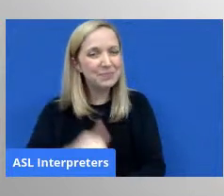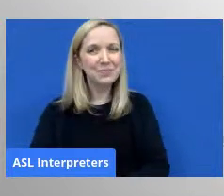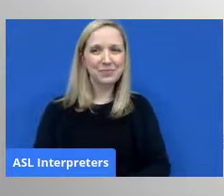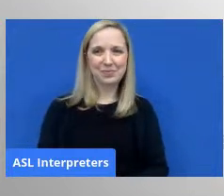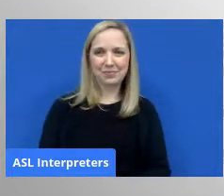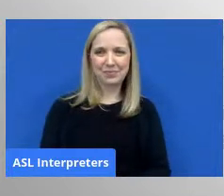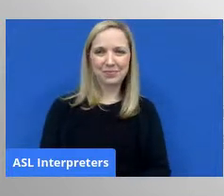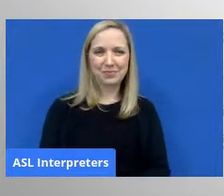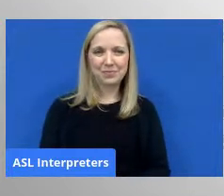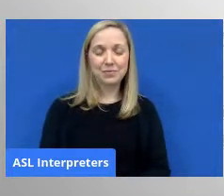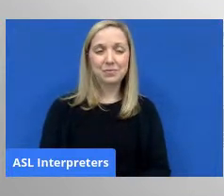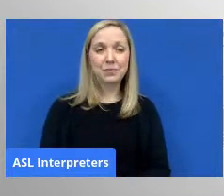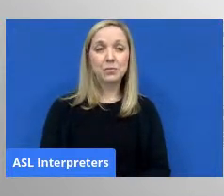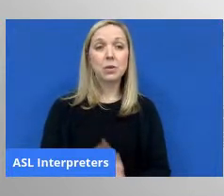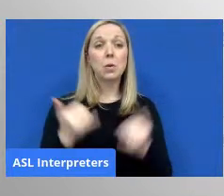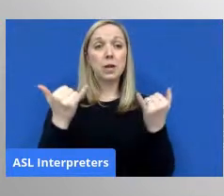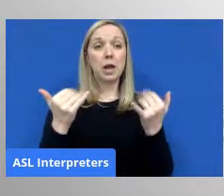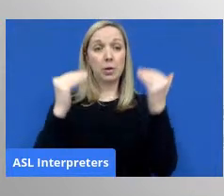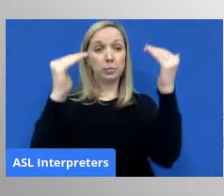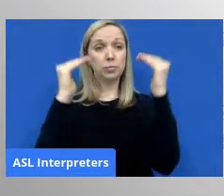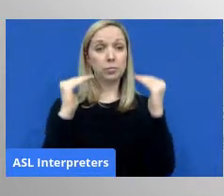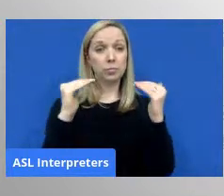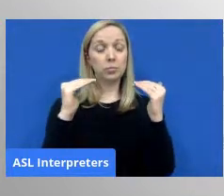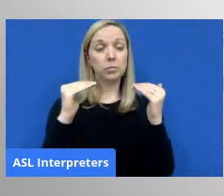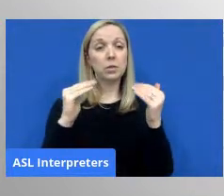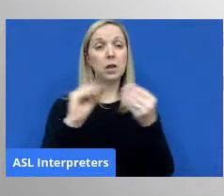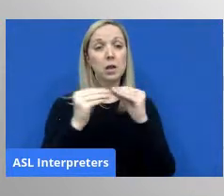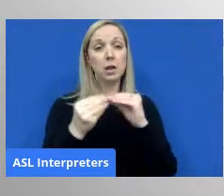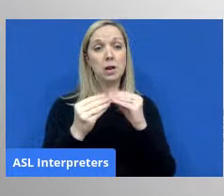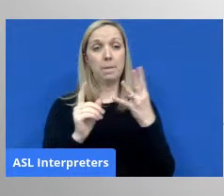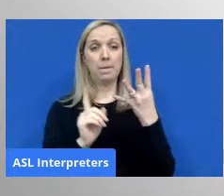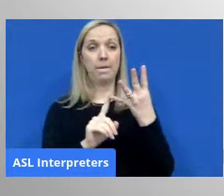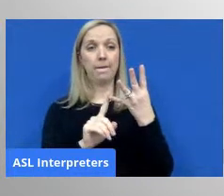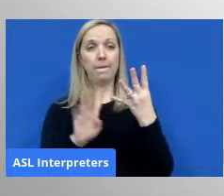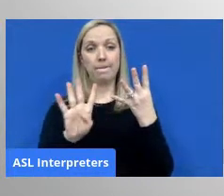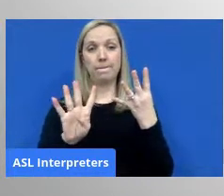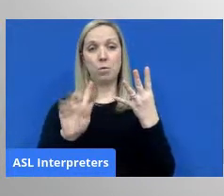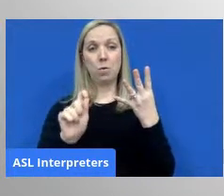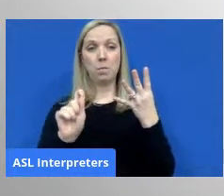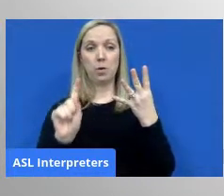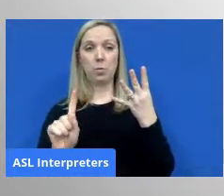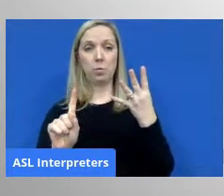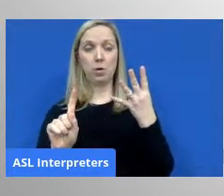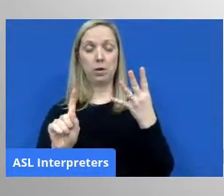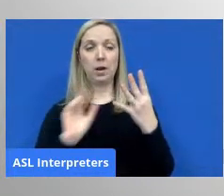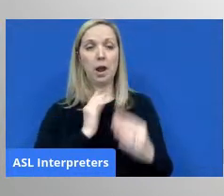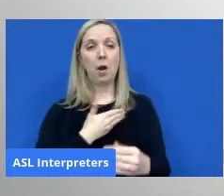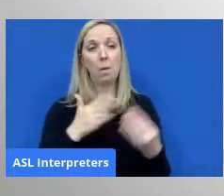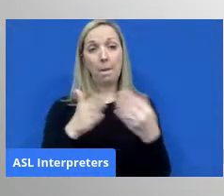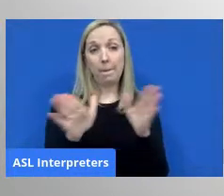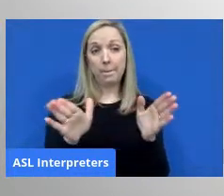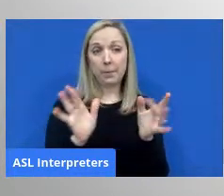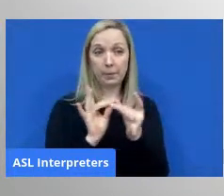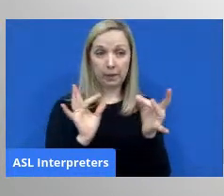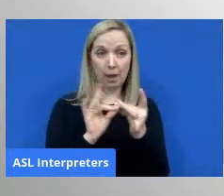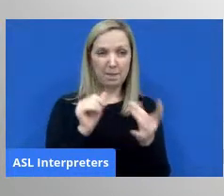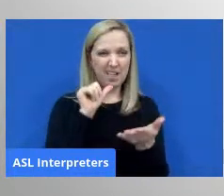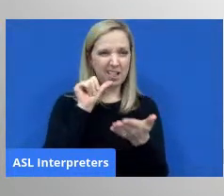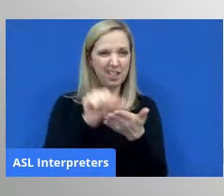will move forward now with item number 4.1, which is our public comment.